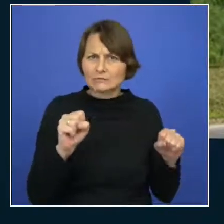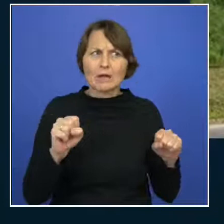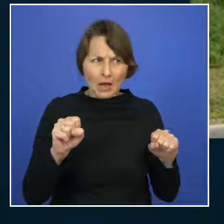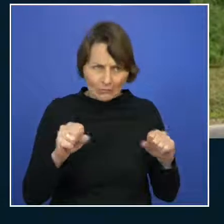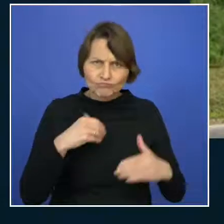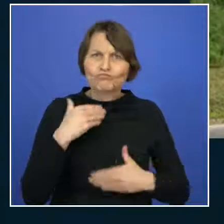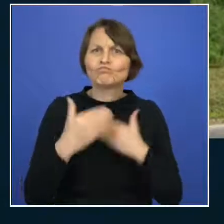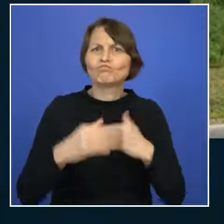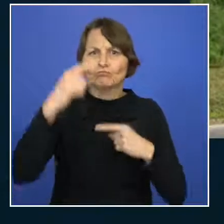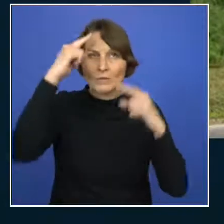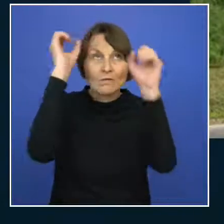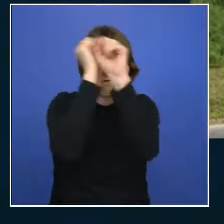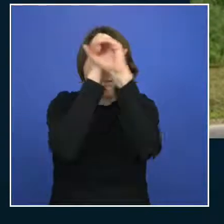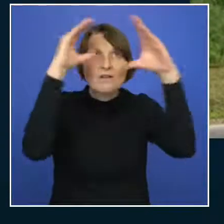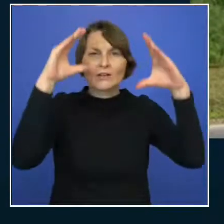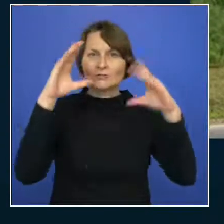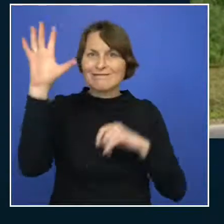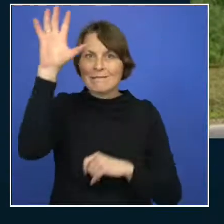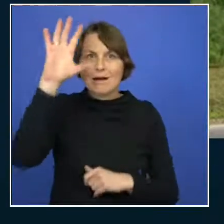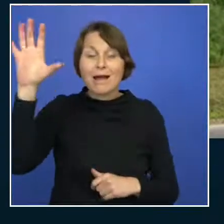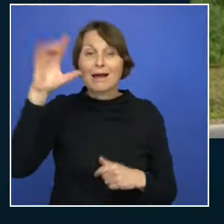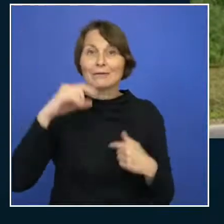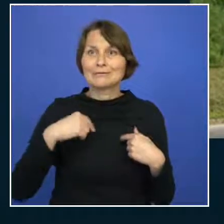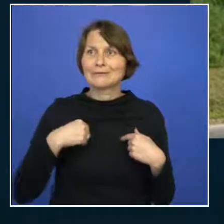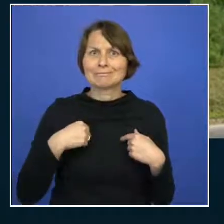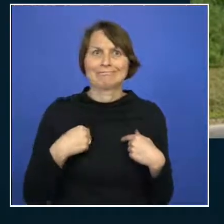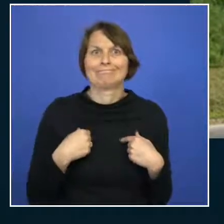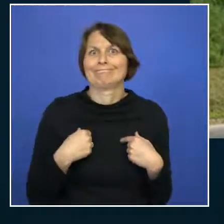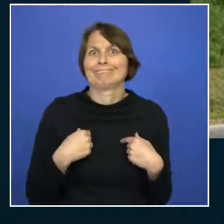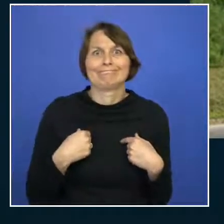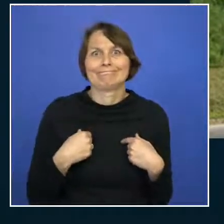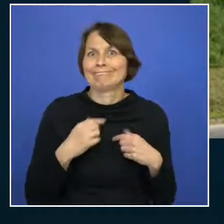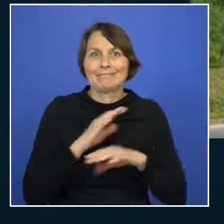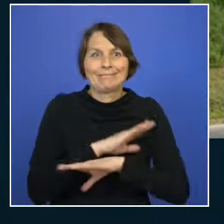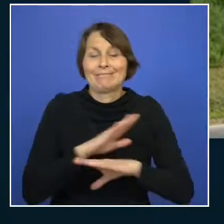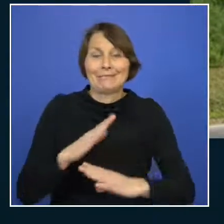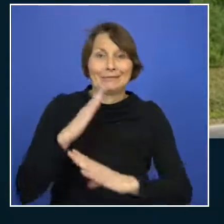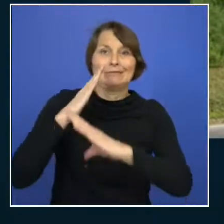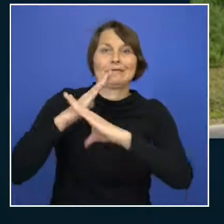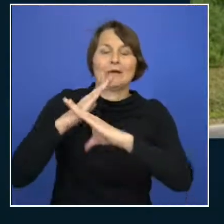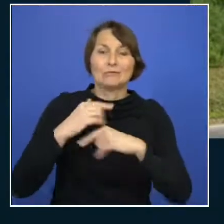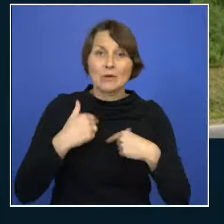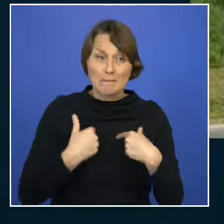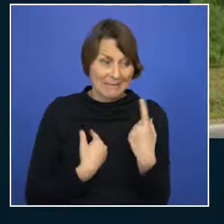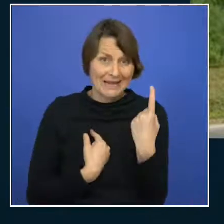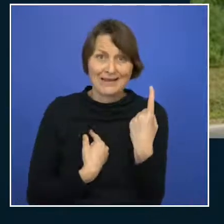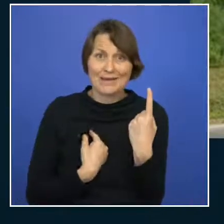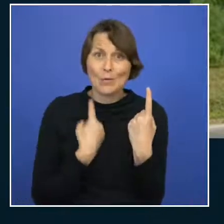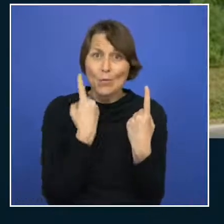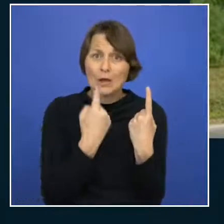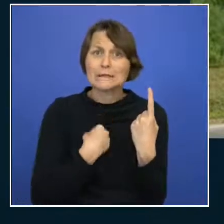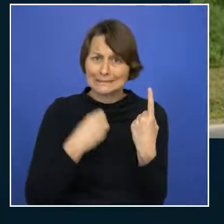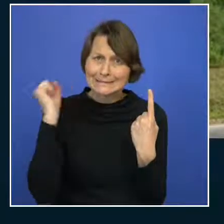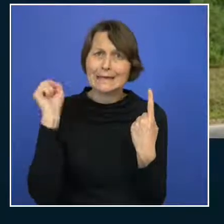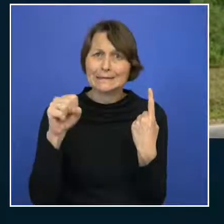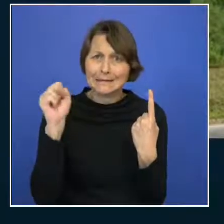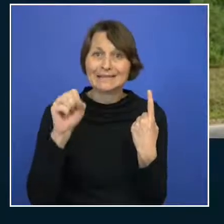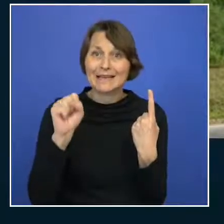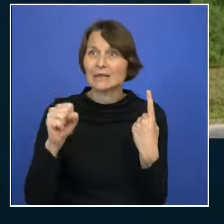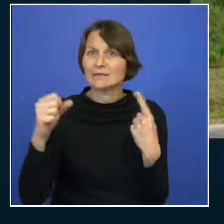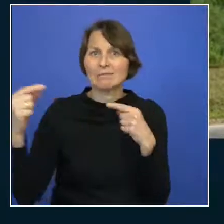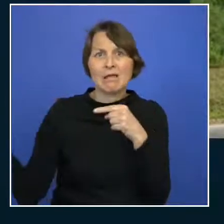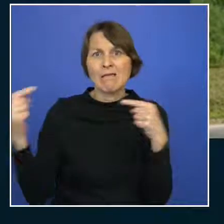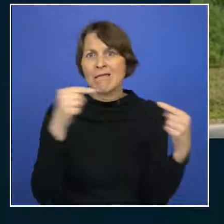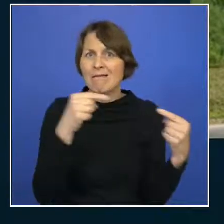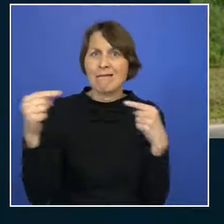being the only person that were cloud ready in the team and even in the organization was not